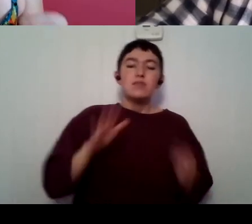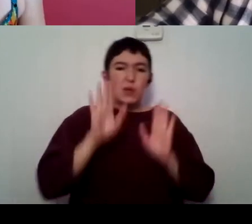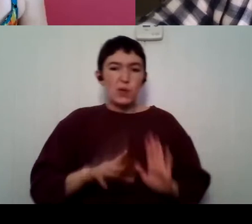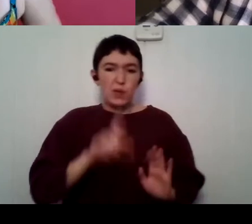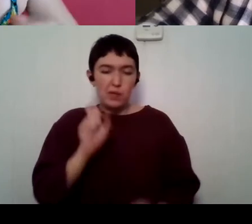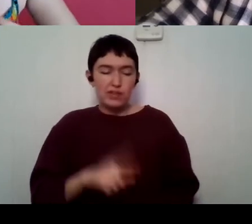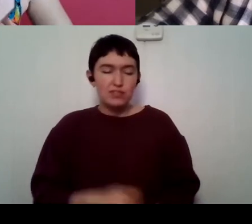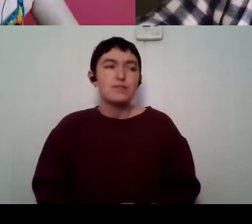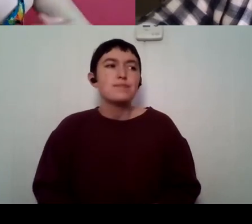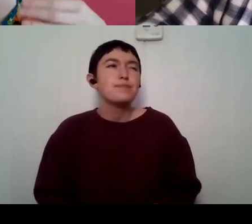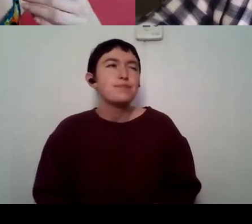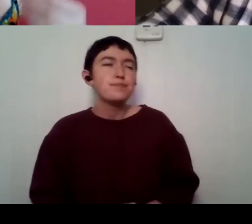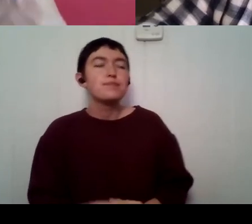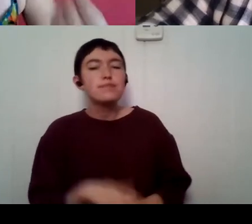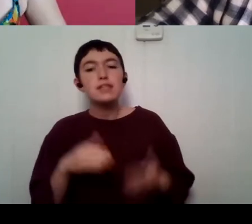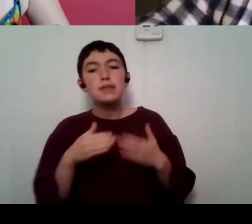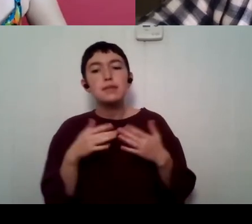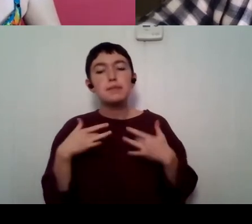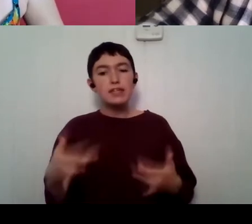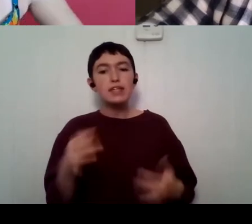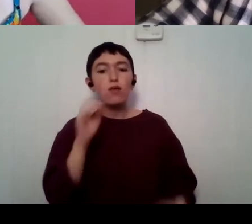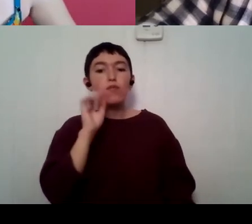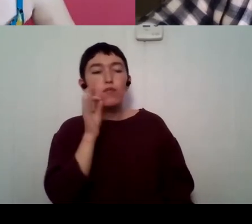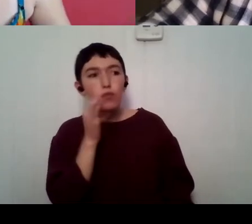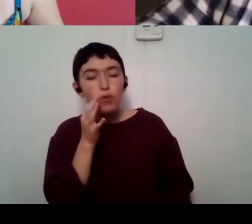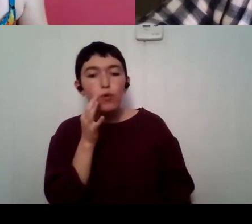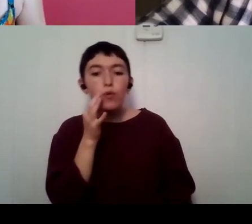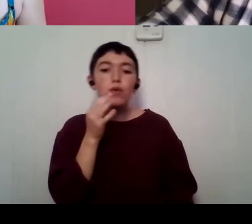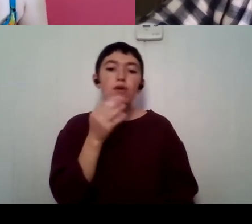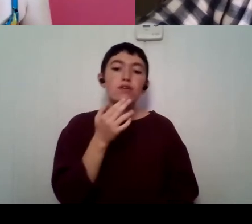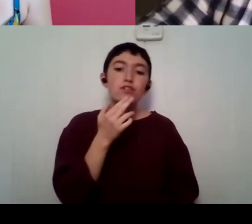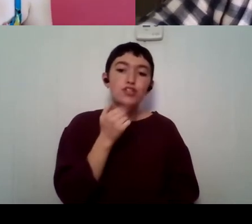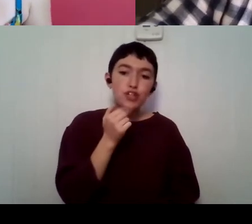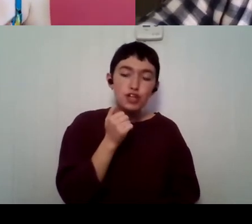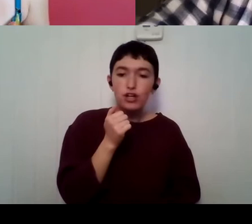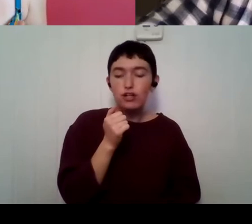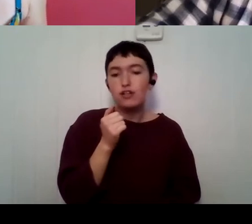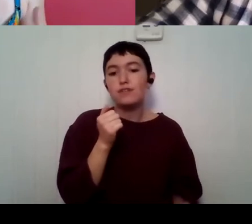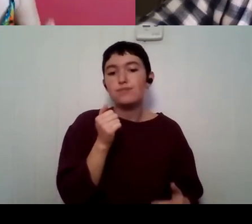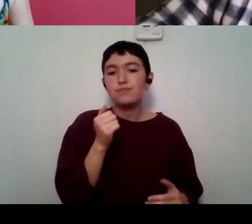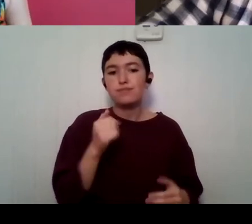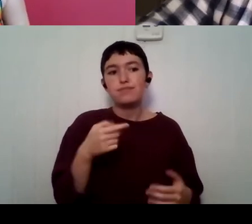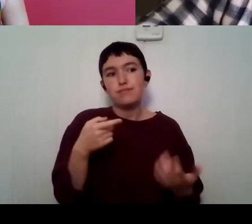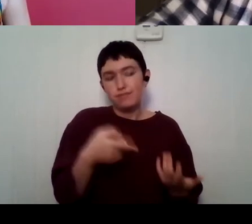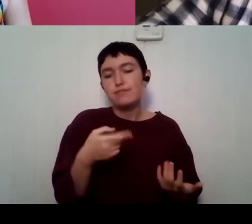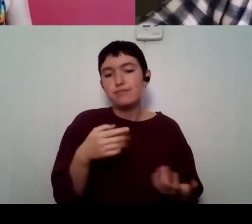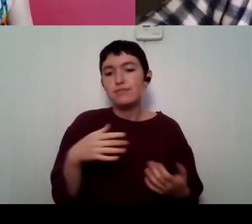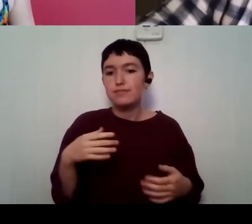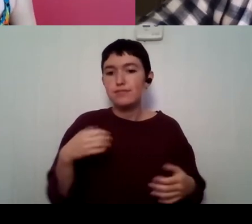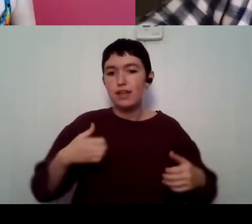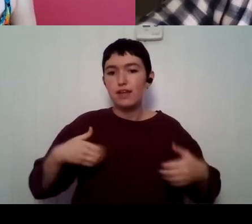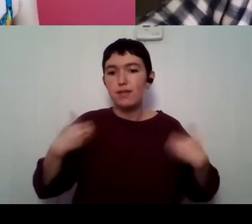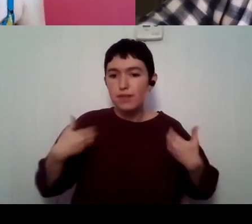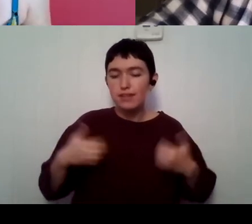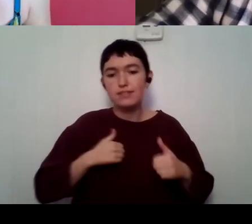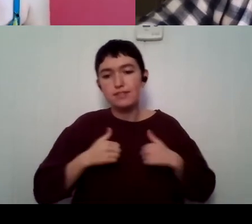but generally fruit or any sort of sugar is desired. In fact, you know, my graduate advisor